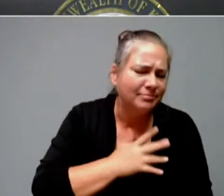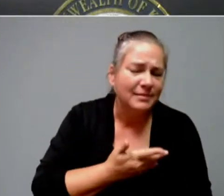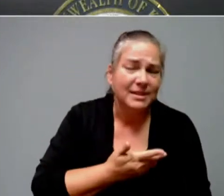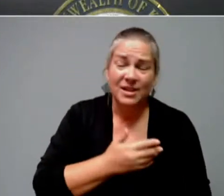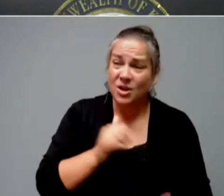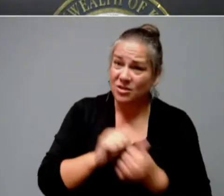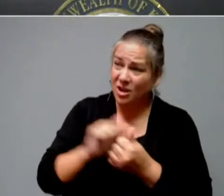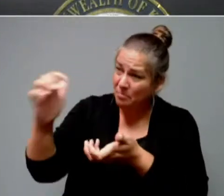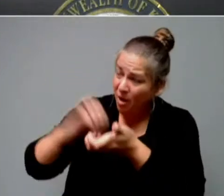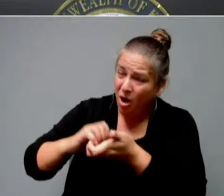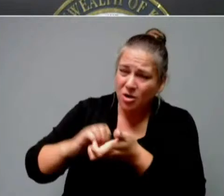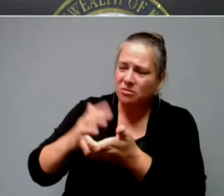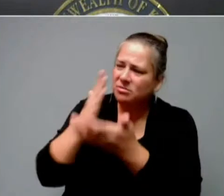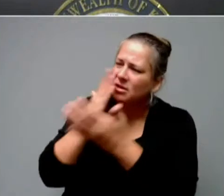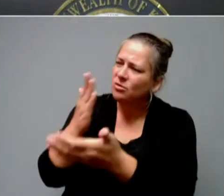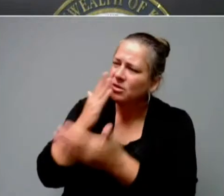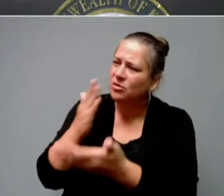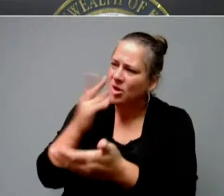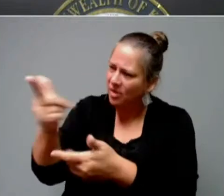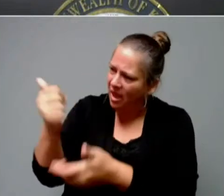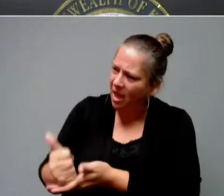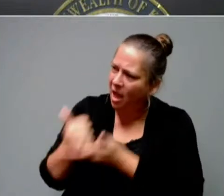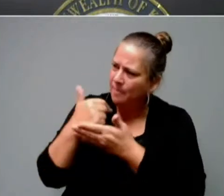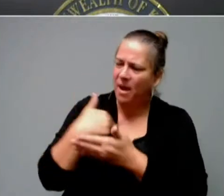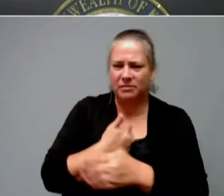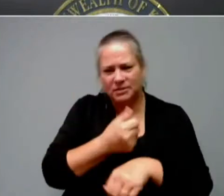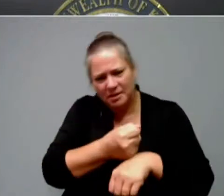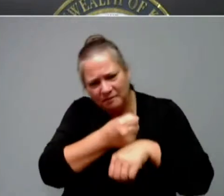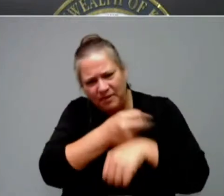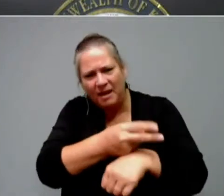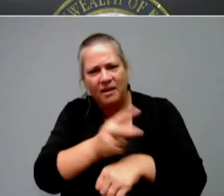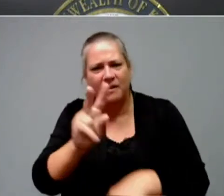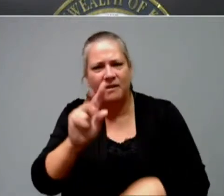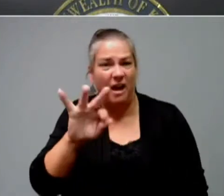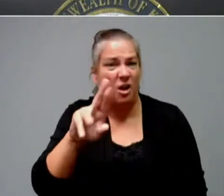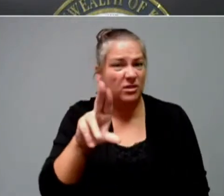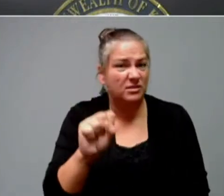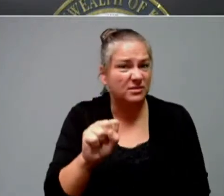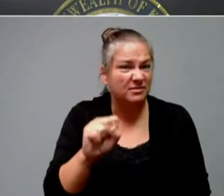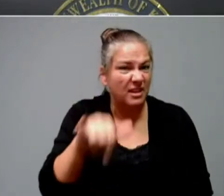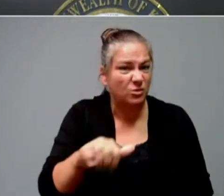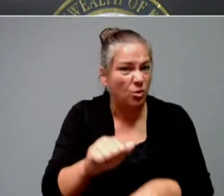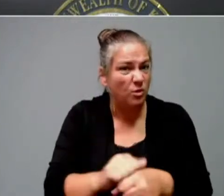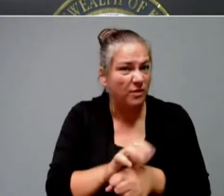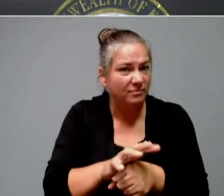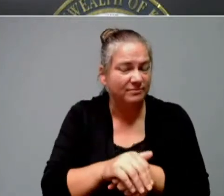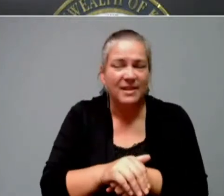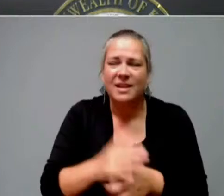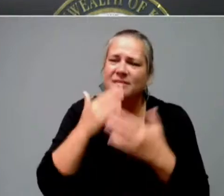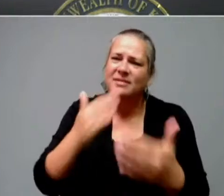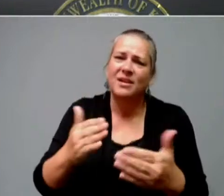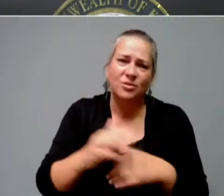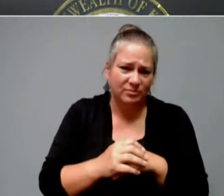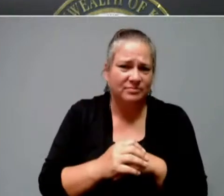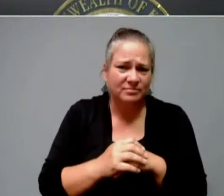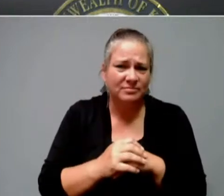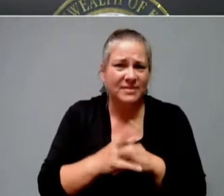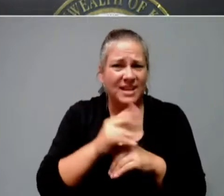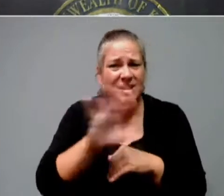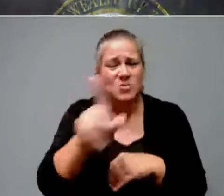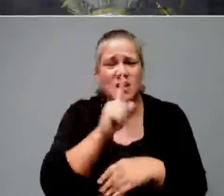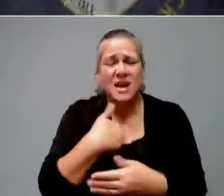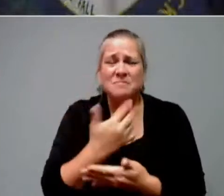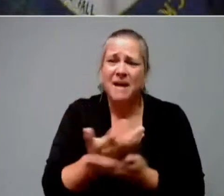all. Just on a personal note, I beg you, parents, please mask